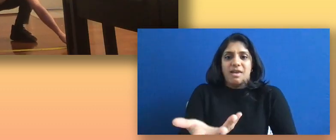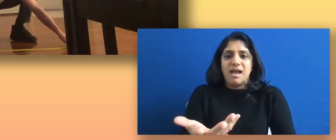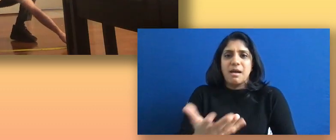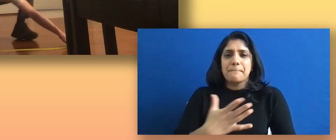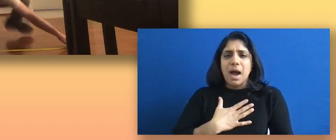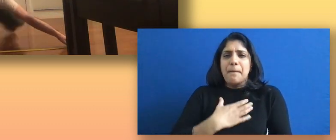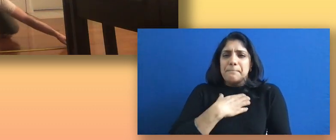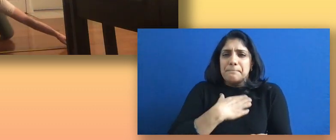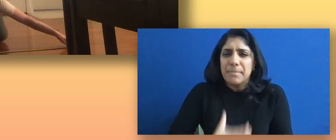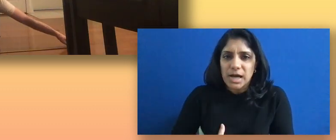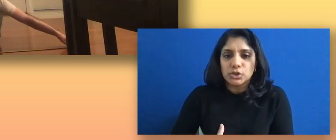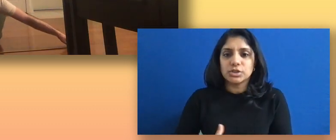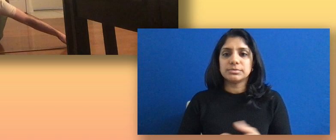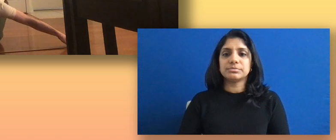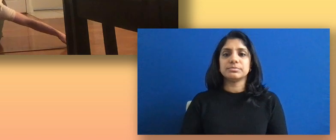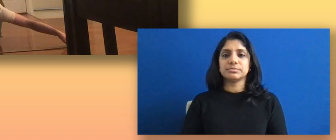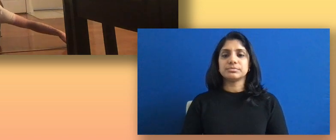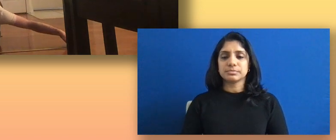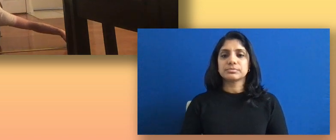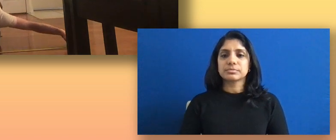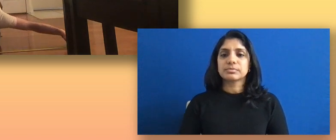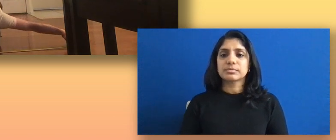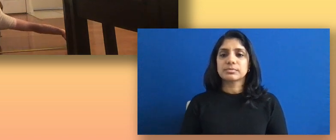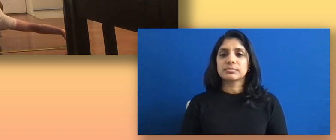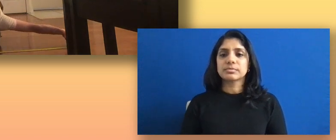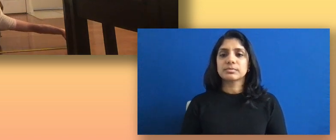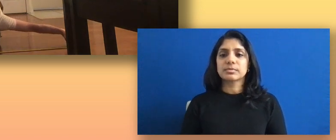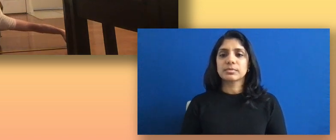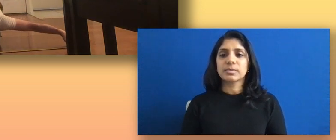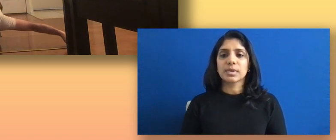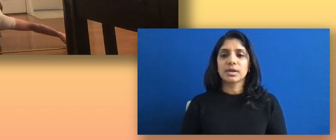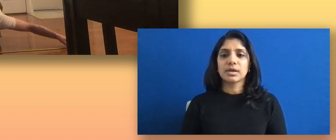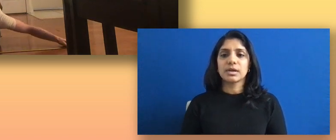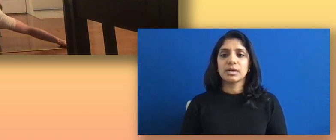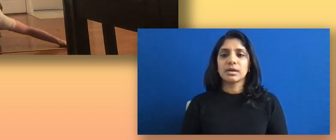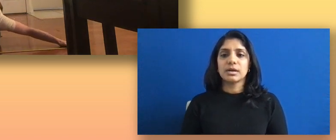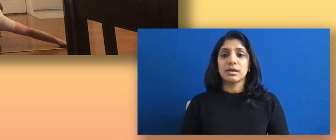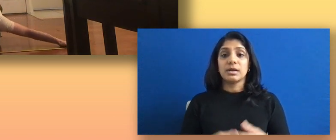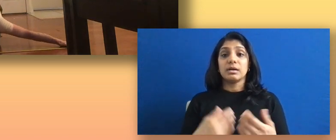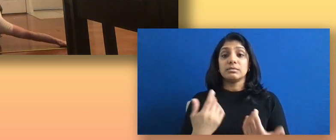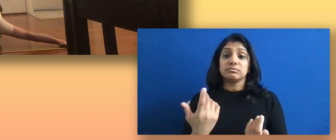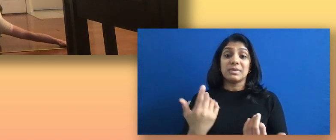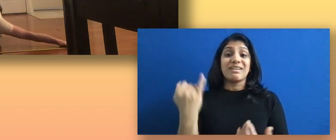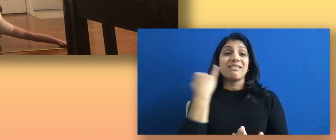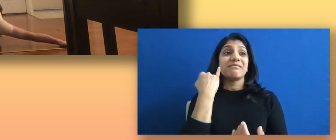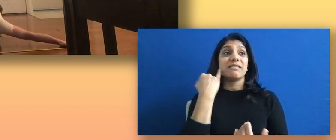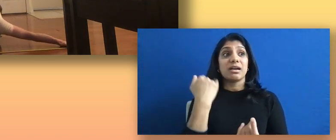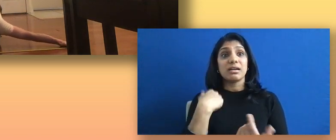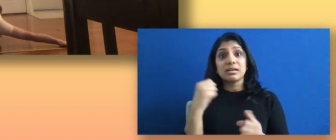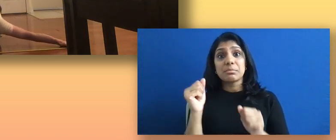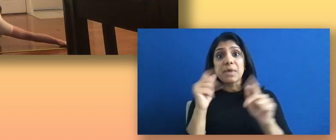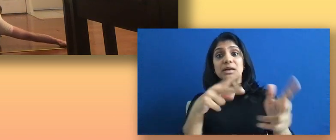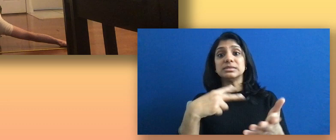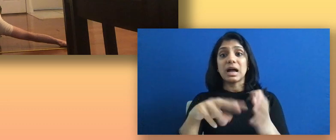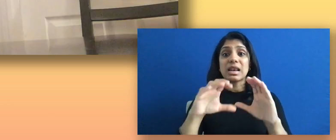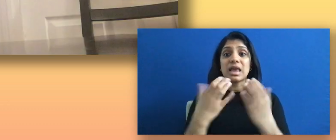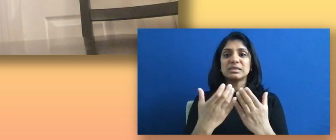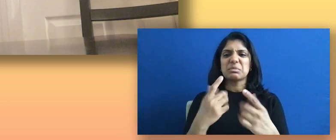Oh, no, I couldn't possibly go back to a dance class anytime soon. I have my own choreographic language to